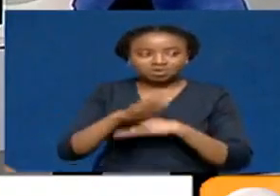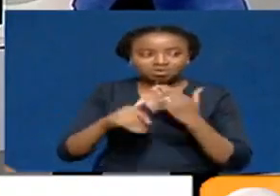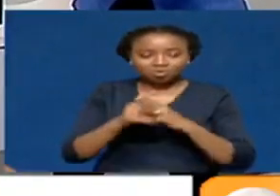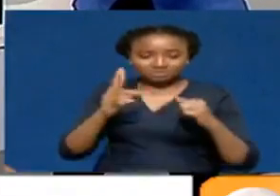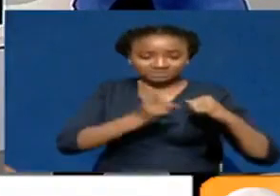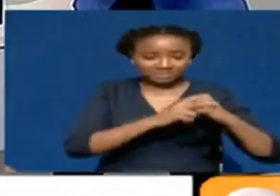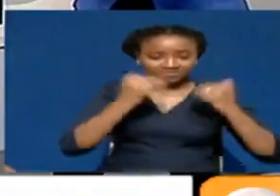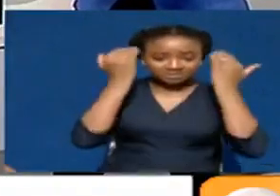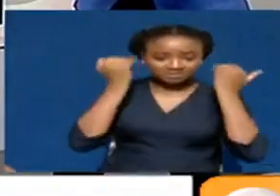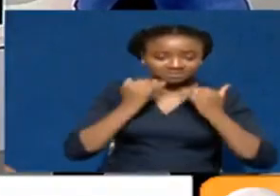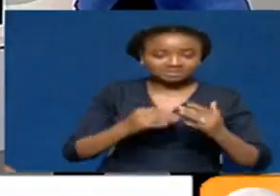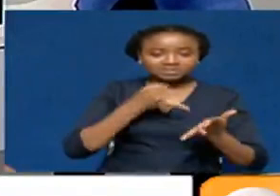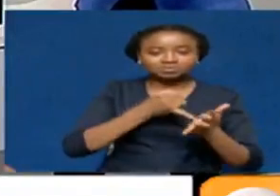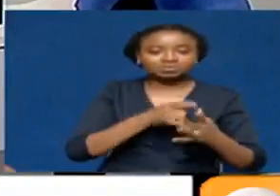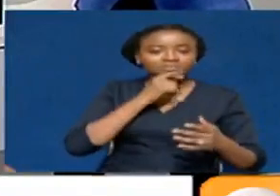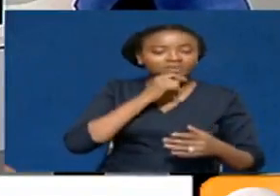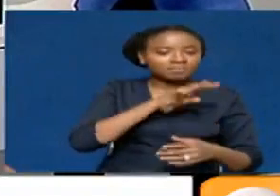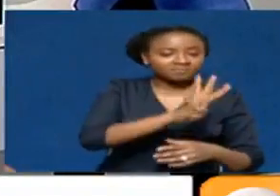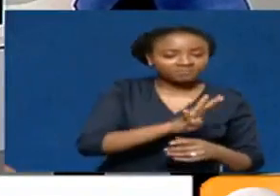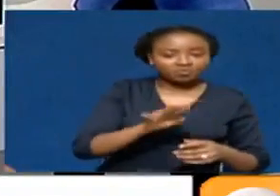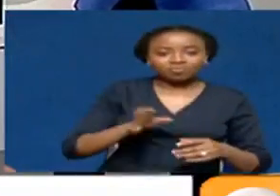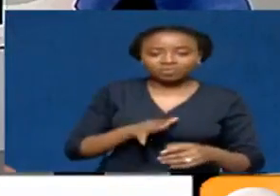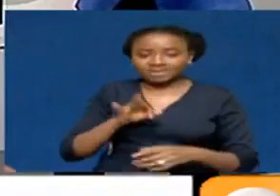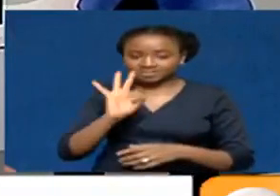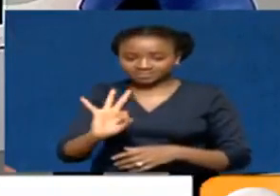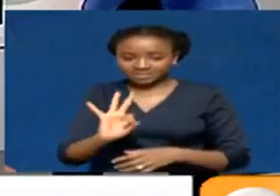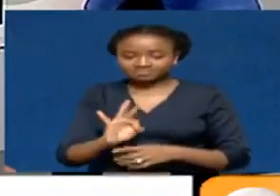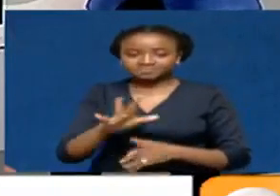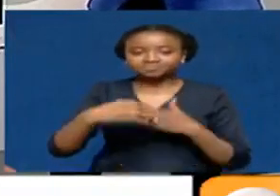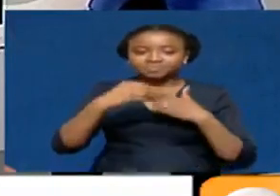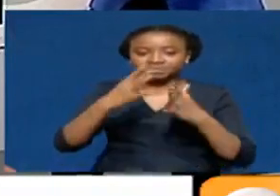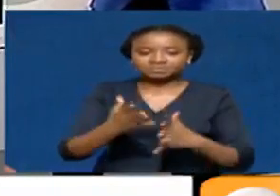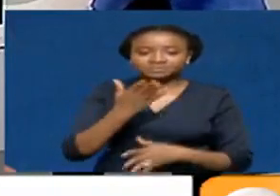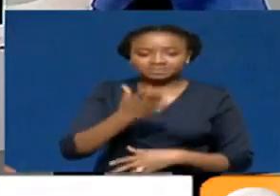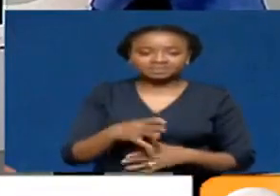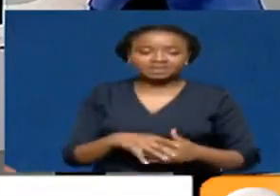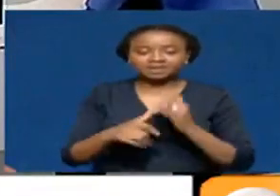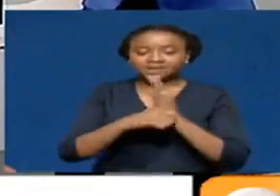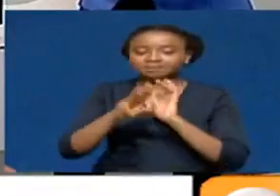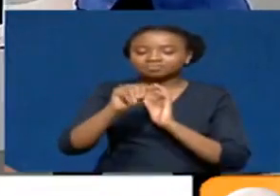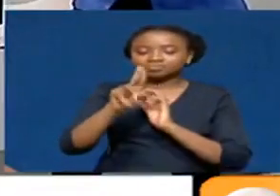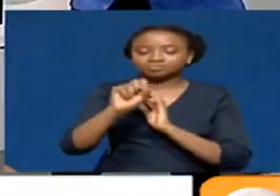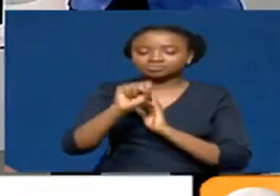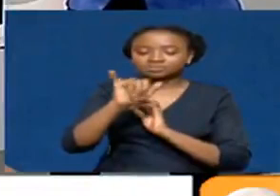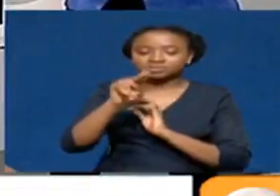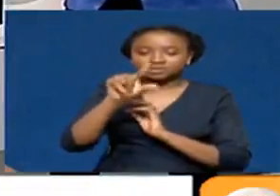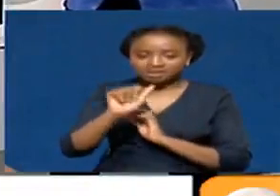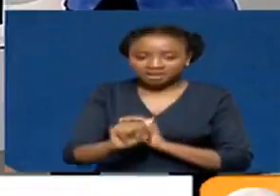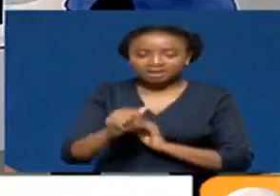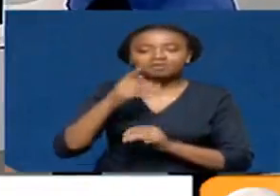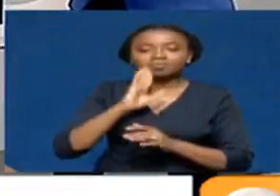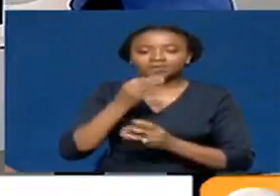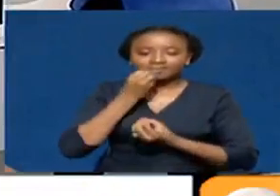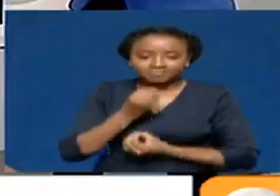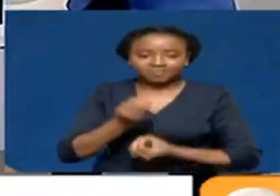Appeal, that's 4 men and 3 women, led by presiding Judge Daniel Musinga, will render their verdict after determining the petitions that were